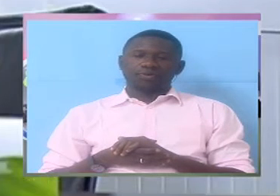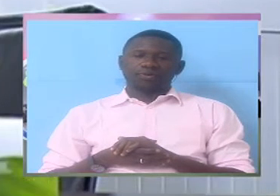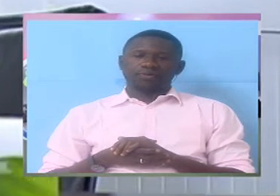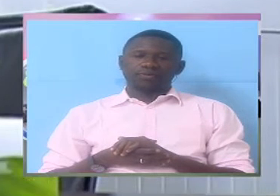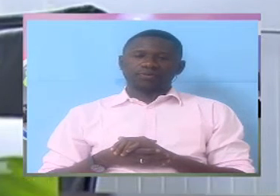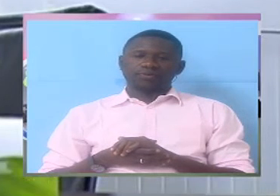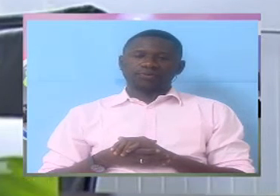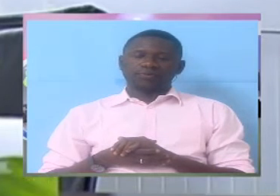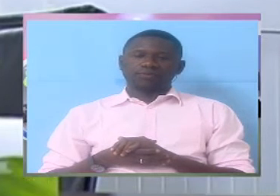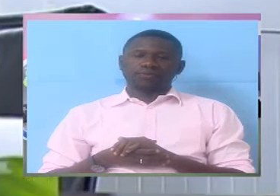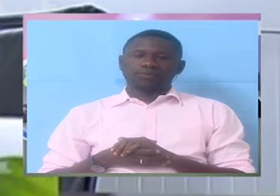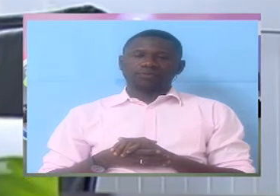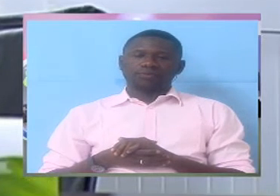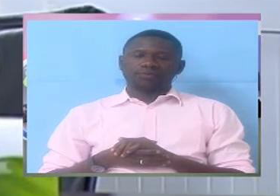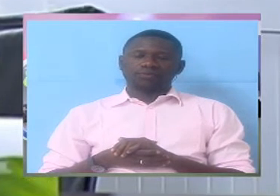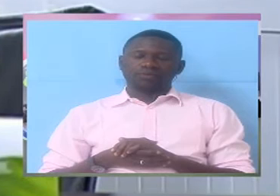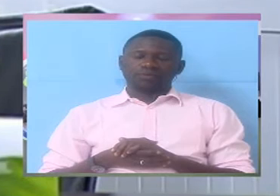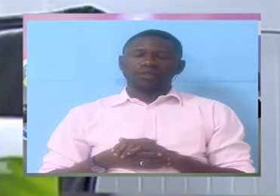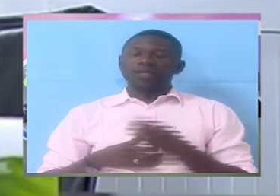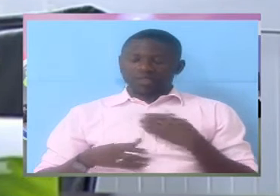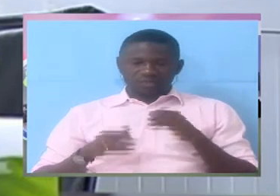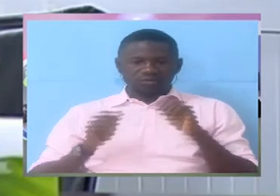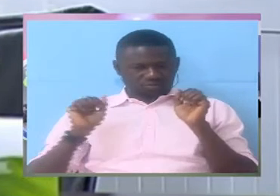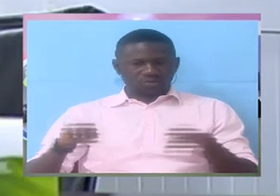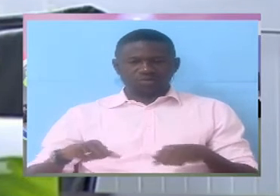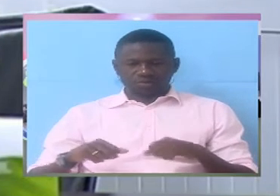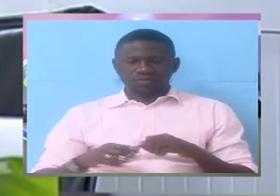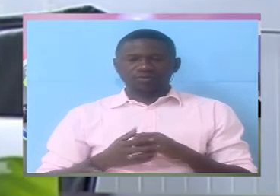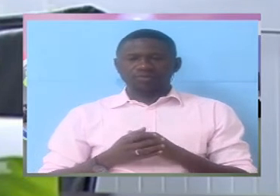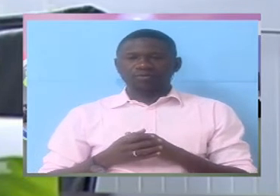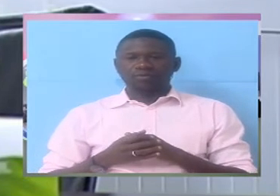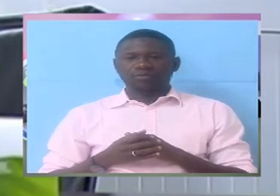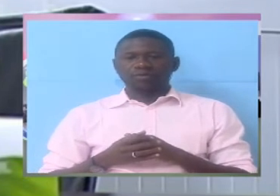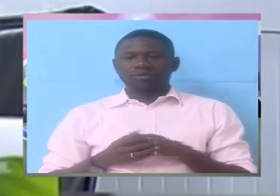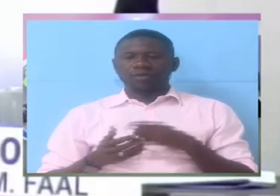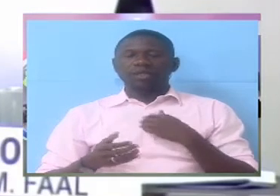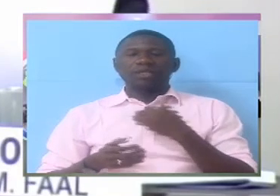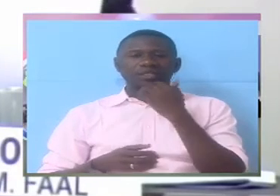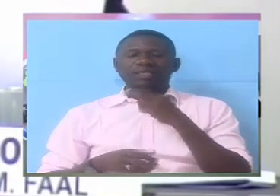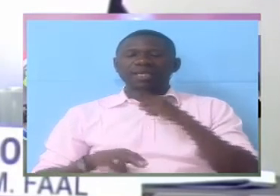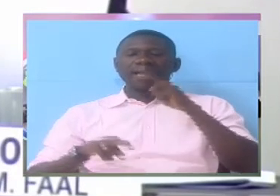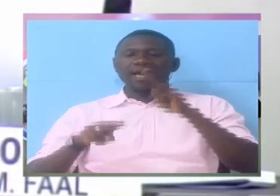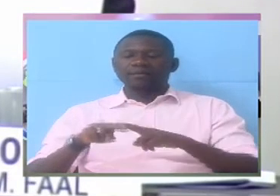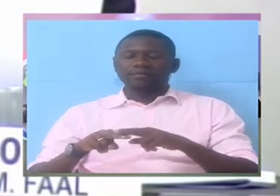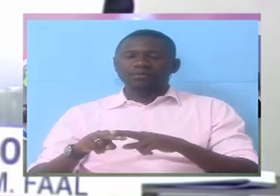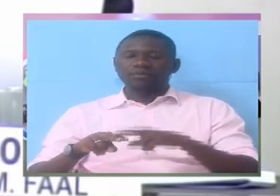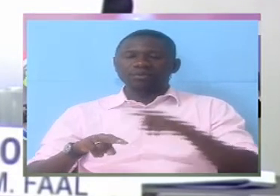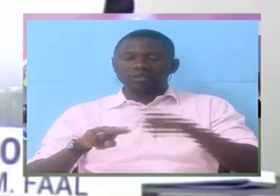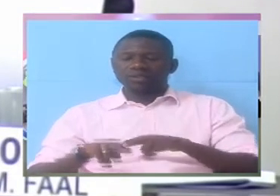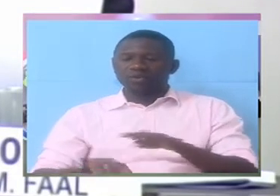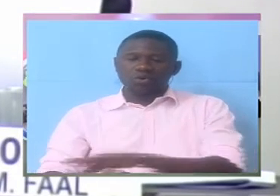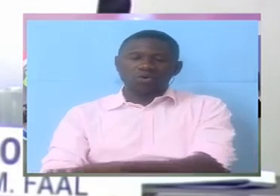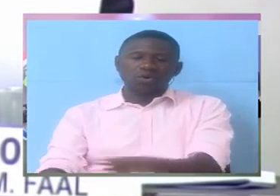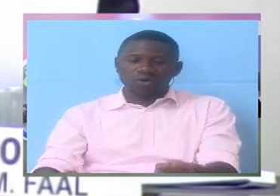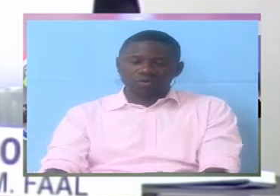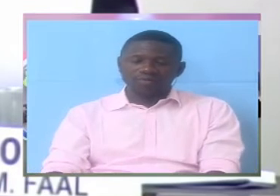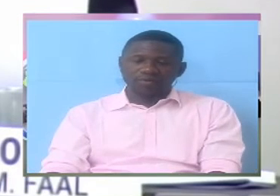That is also possible, counsel. He said they asked him to sit on the floor.